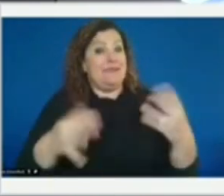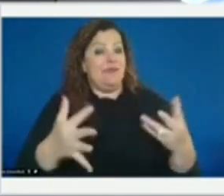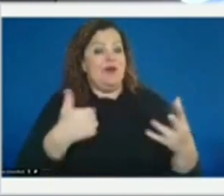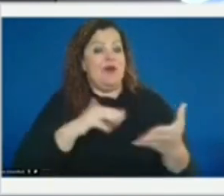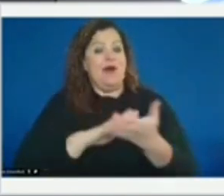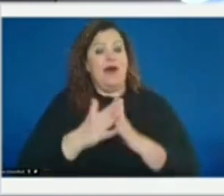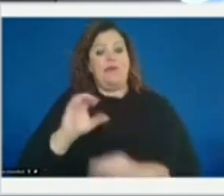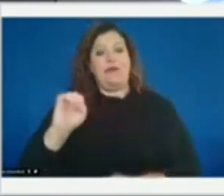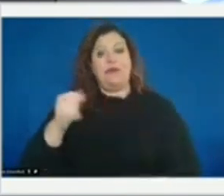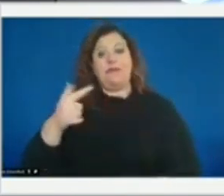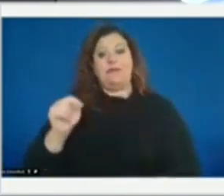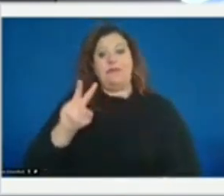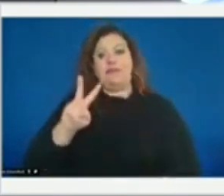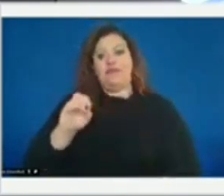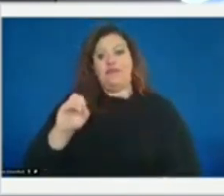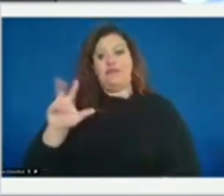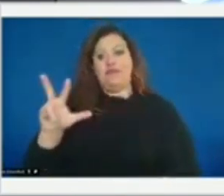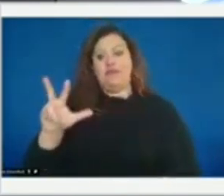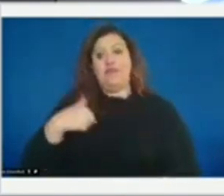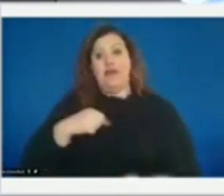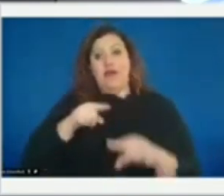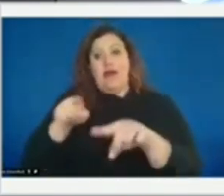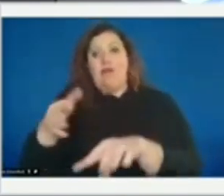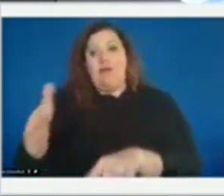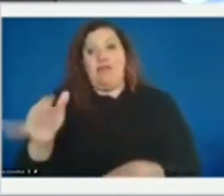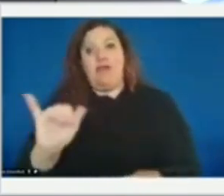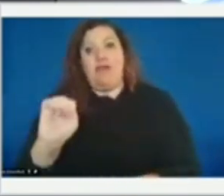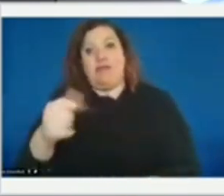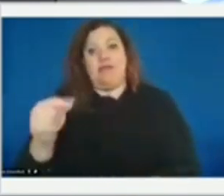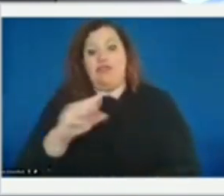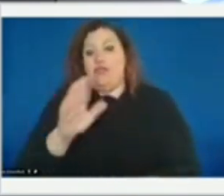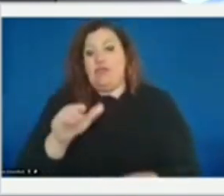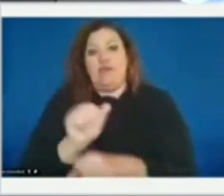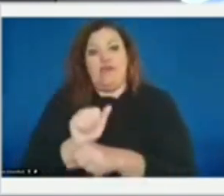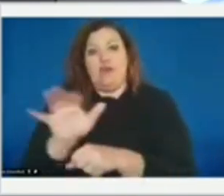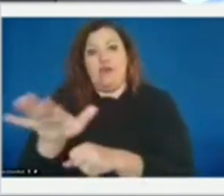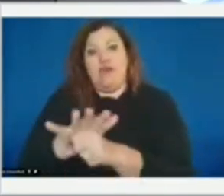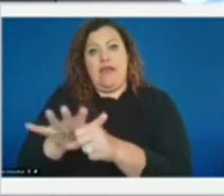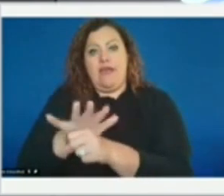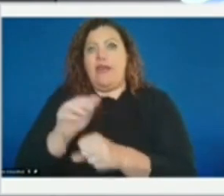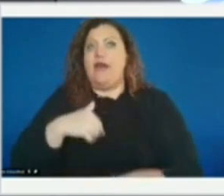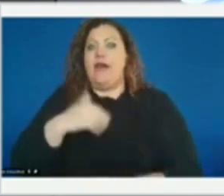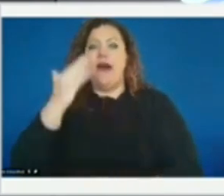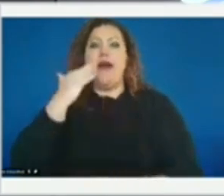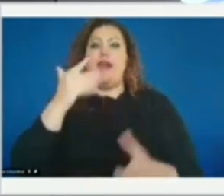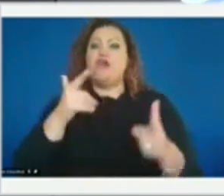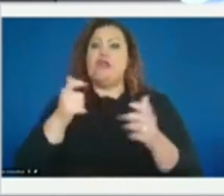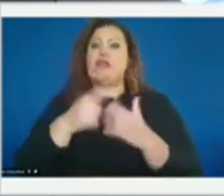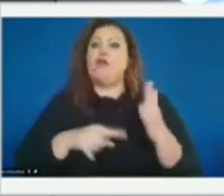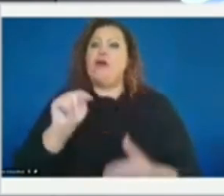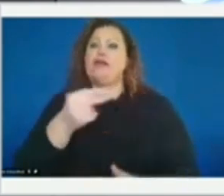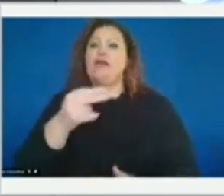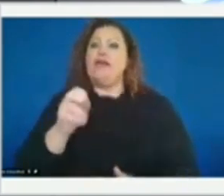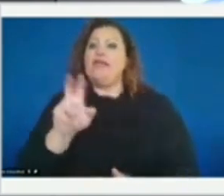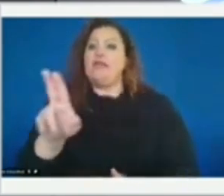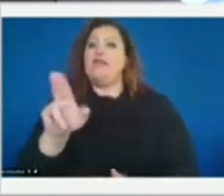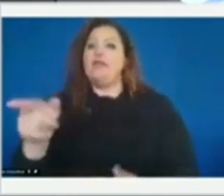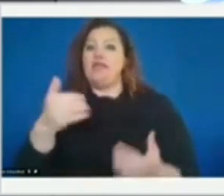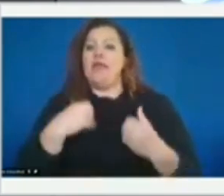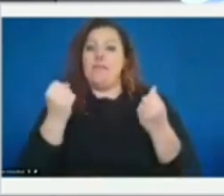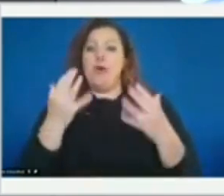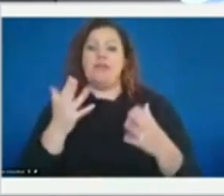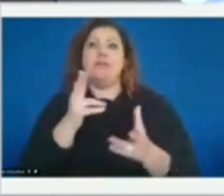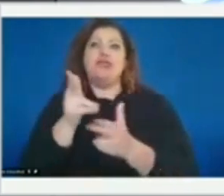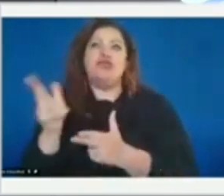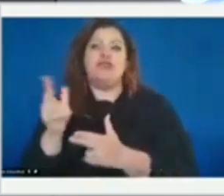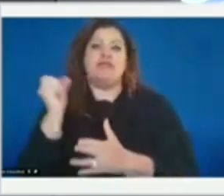out there as a sergeant, never having worked that side of town. I knew very quickly what the U was. It's where we had multiple shootings, stabbings,